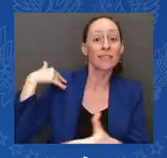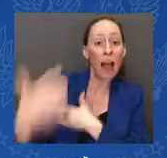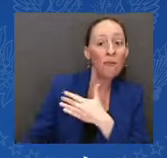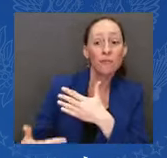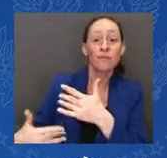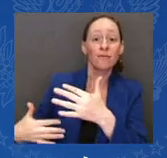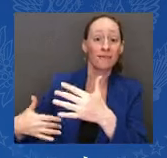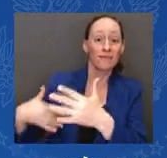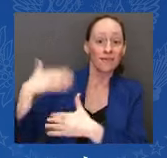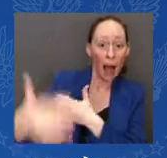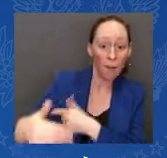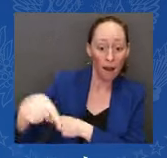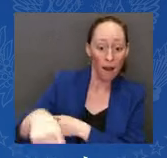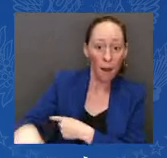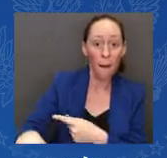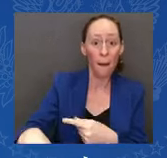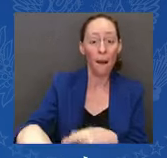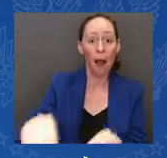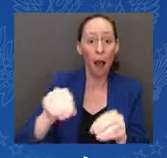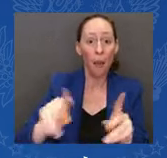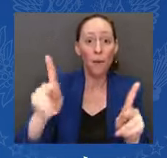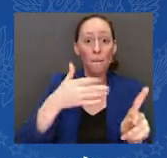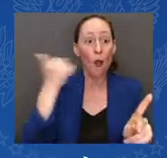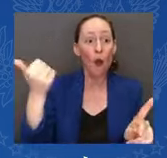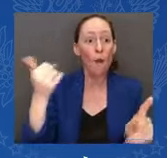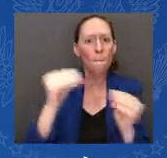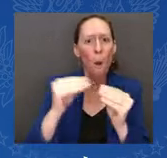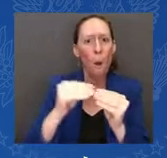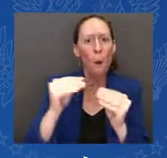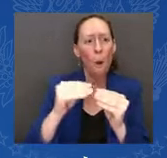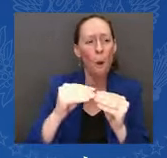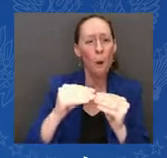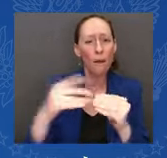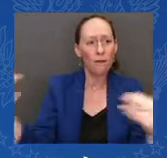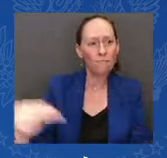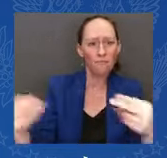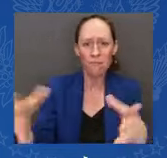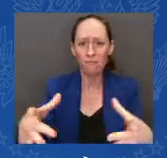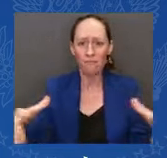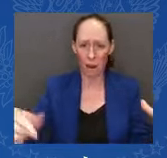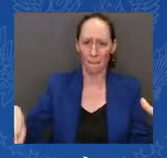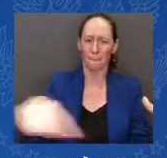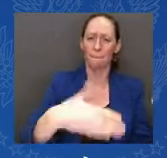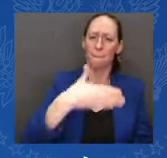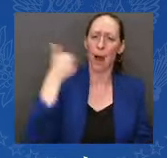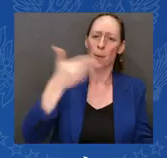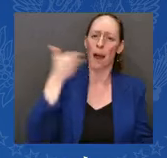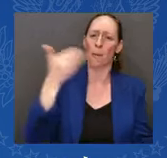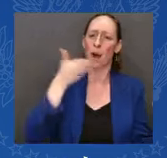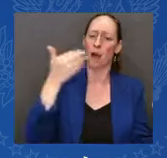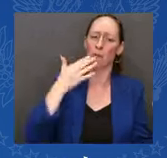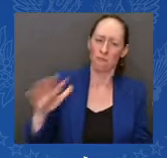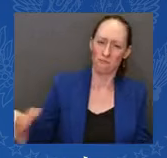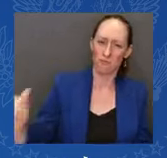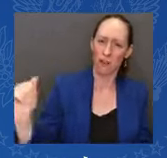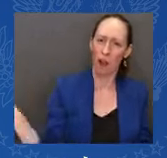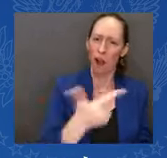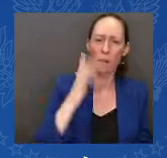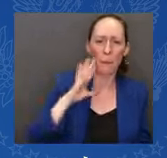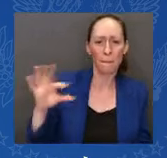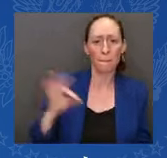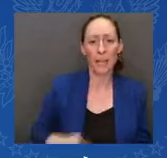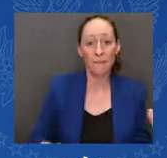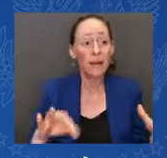to include those who've been left behind. I believe our colleges are stronger when they are racially diverse. Our nation is